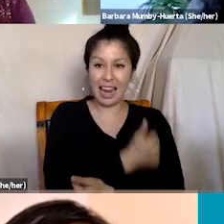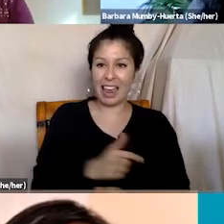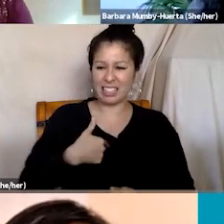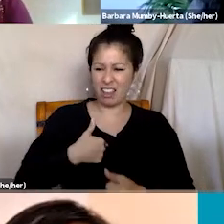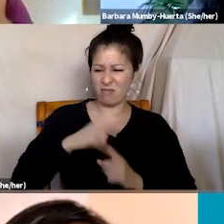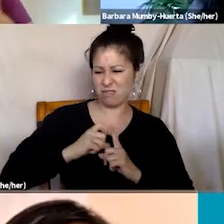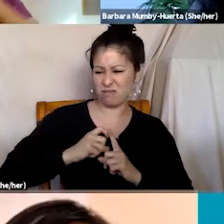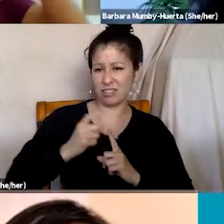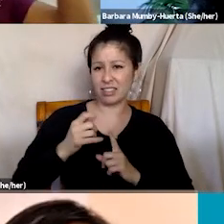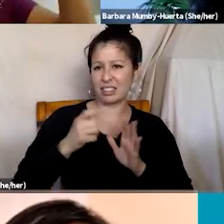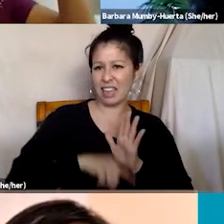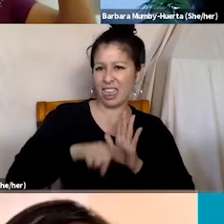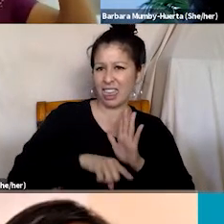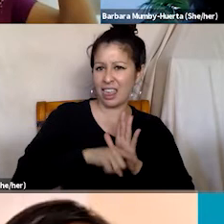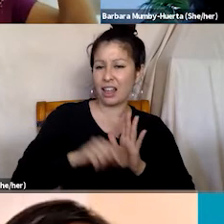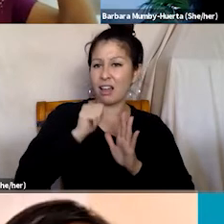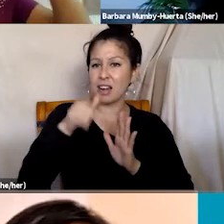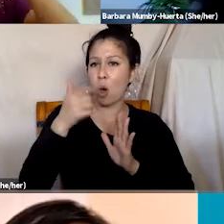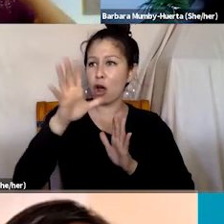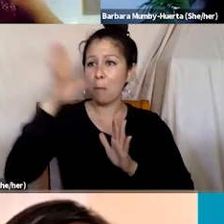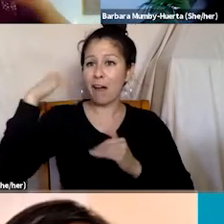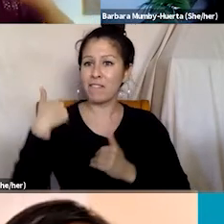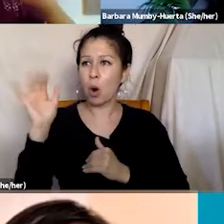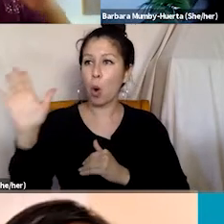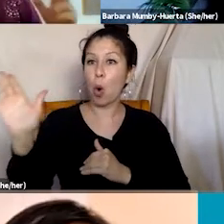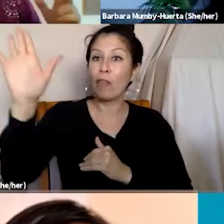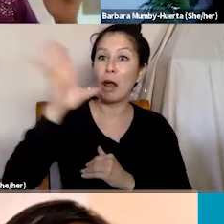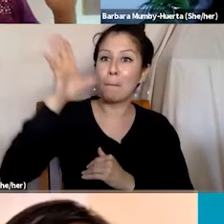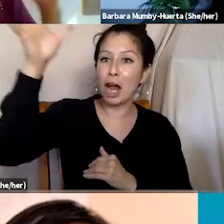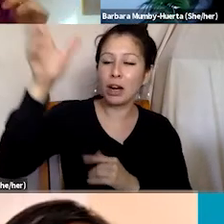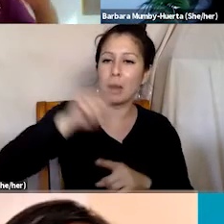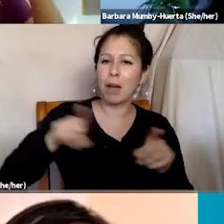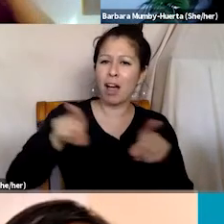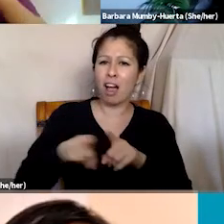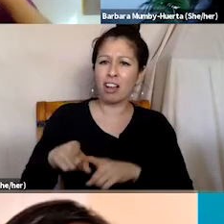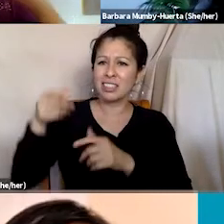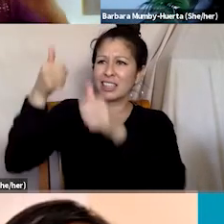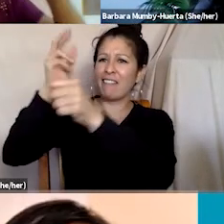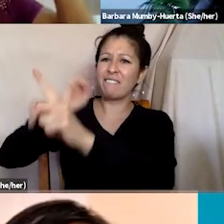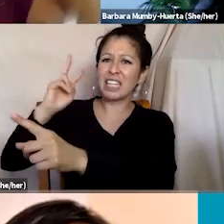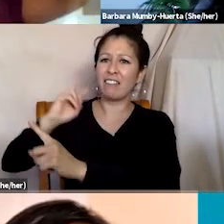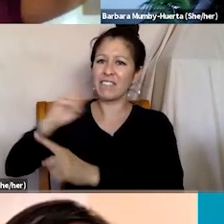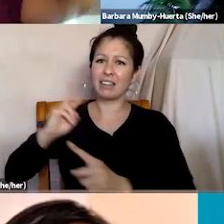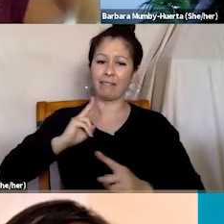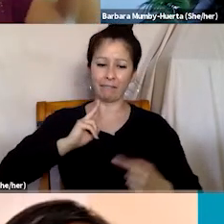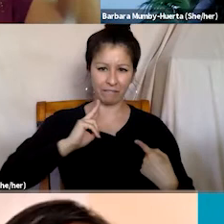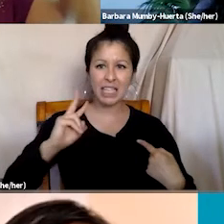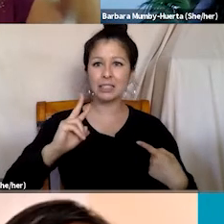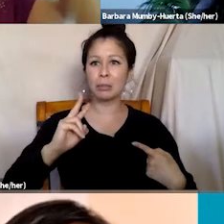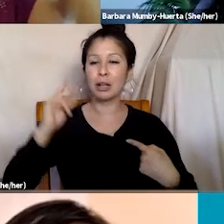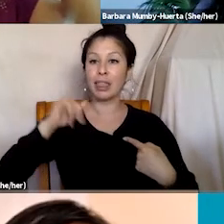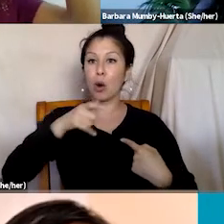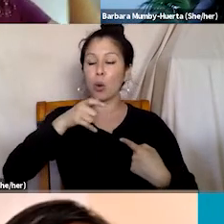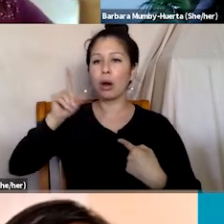up about is not just your parents' fault or their parents' fault, that there's just victims of the